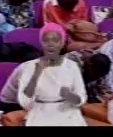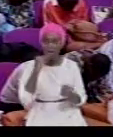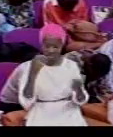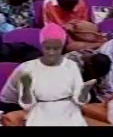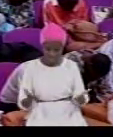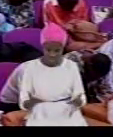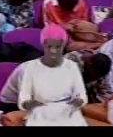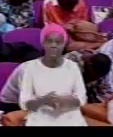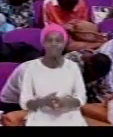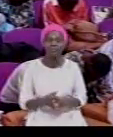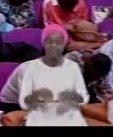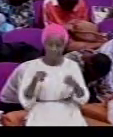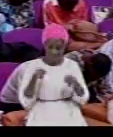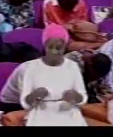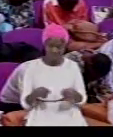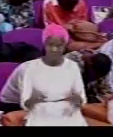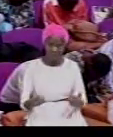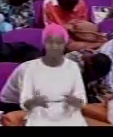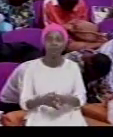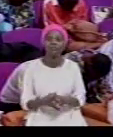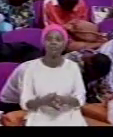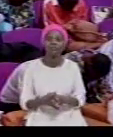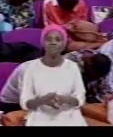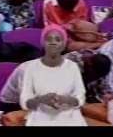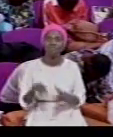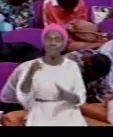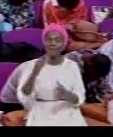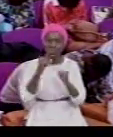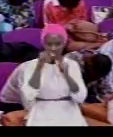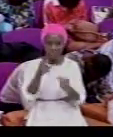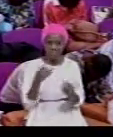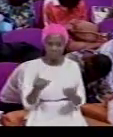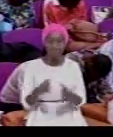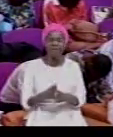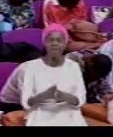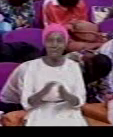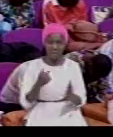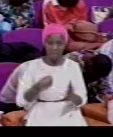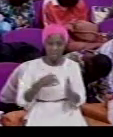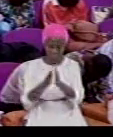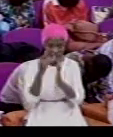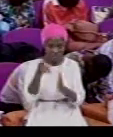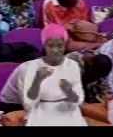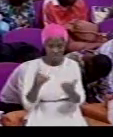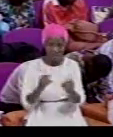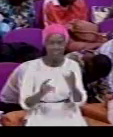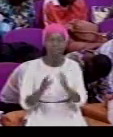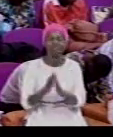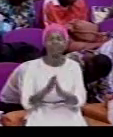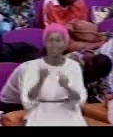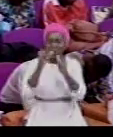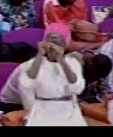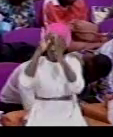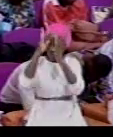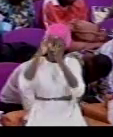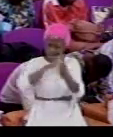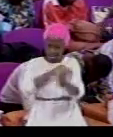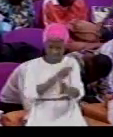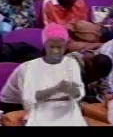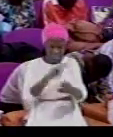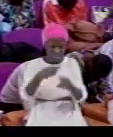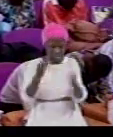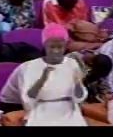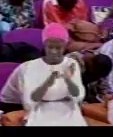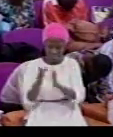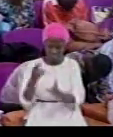the Lord available. God bless you for standing and praying for you. Now, Father, in the mighty name of Jesus, we thank